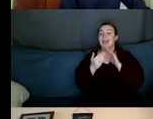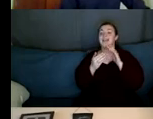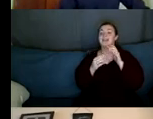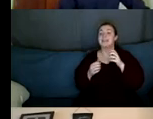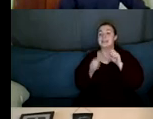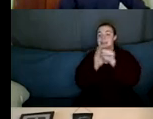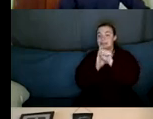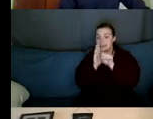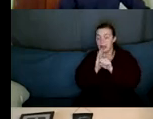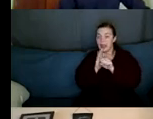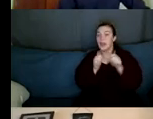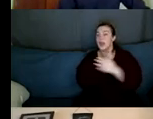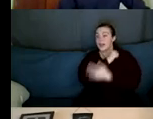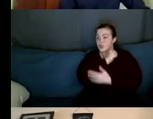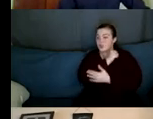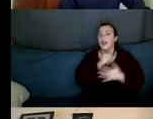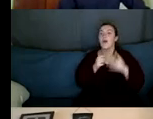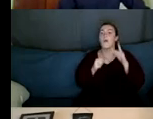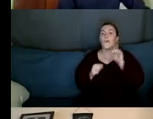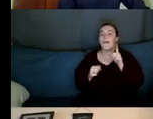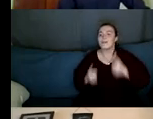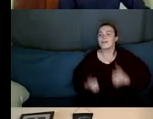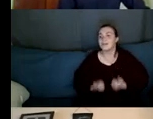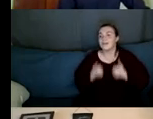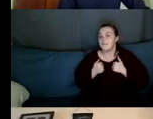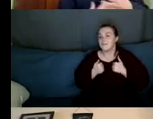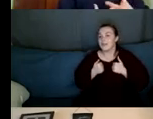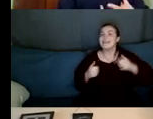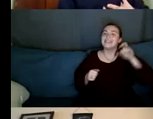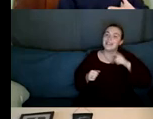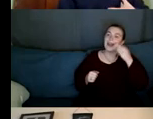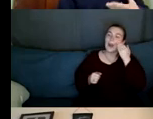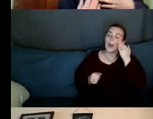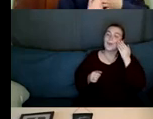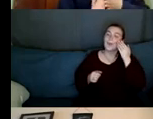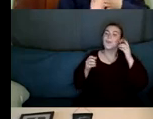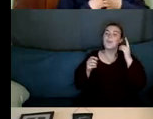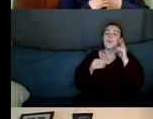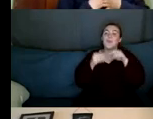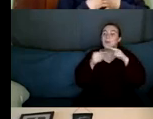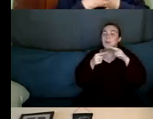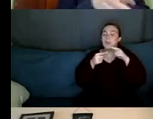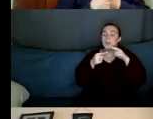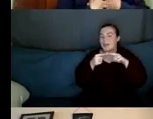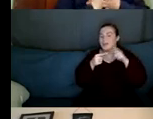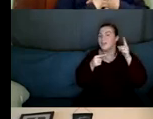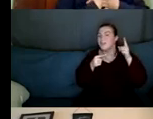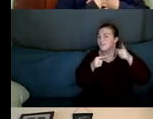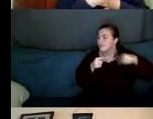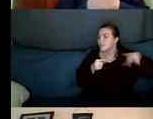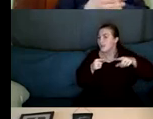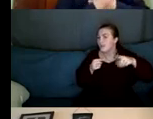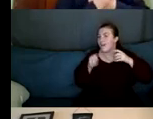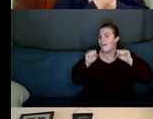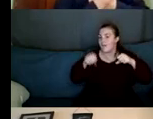when they're going to be available, right? And in their local time, I just want them to tell me, oh, I could teach after